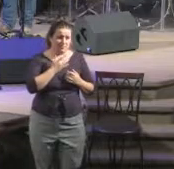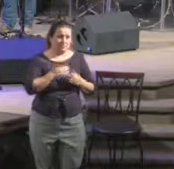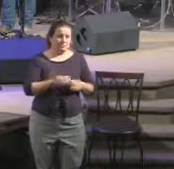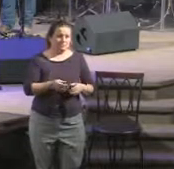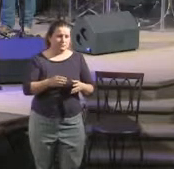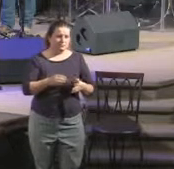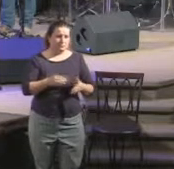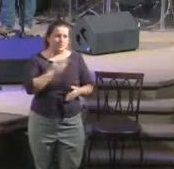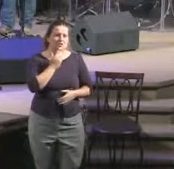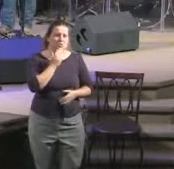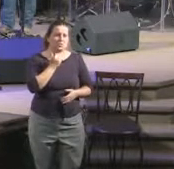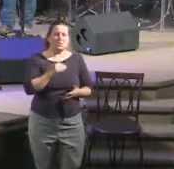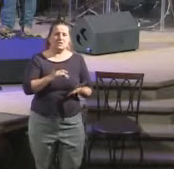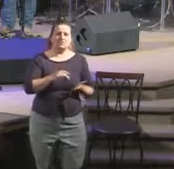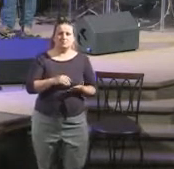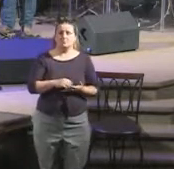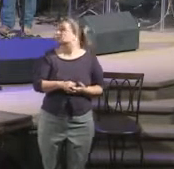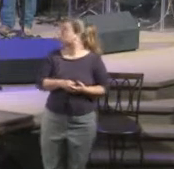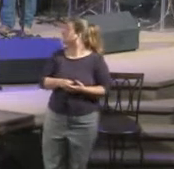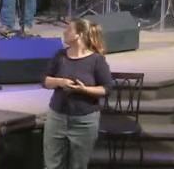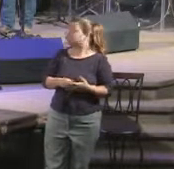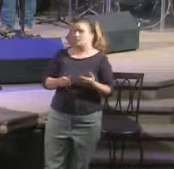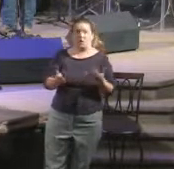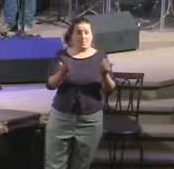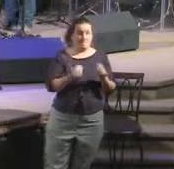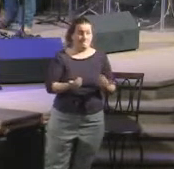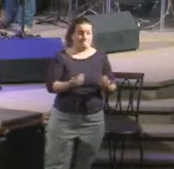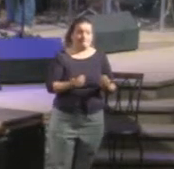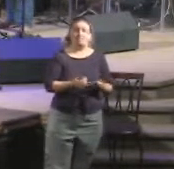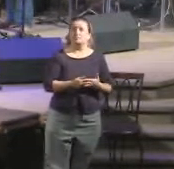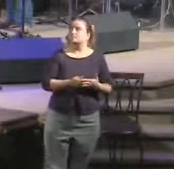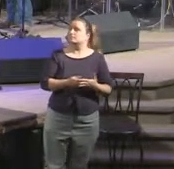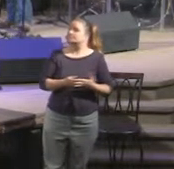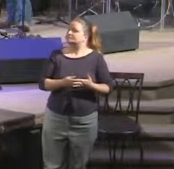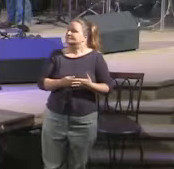Father's heart is bathing us in this moment.